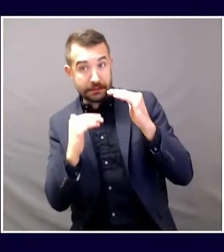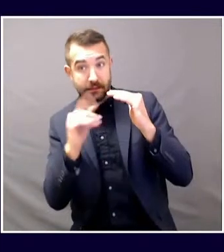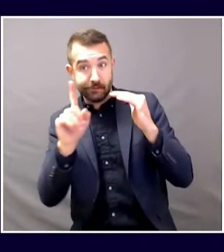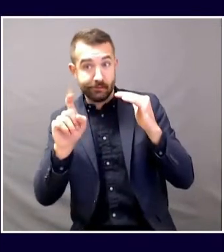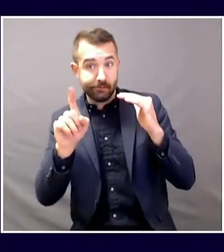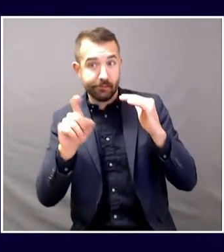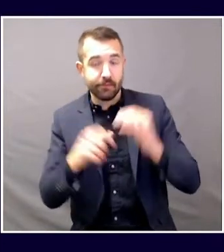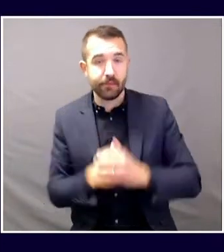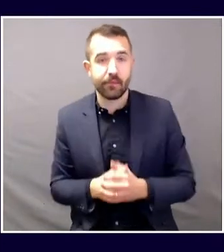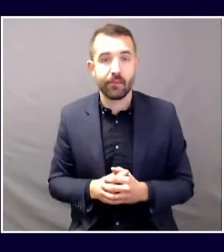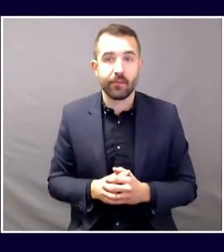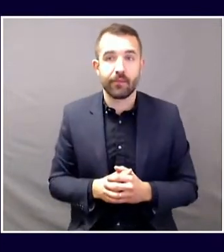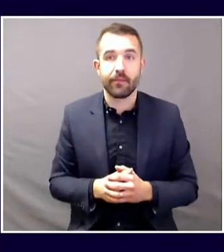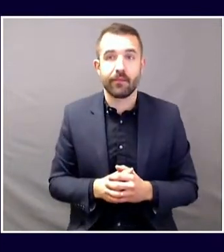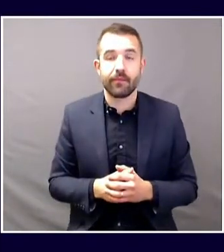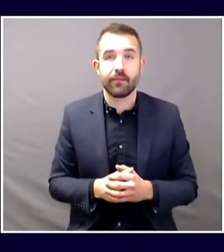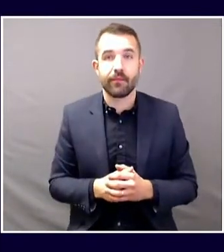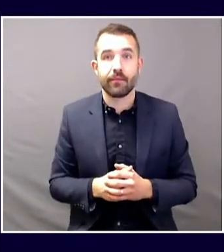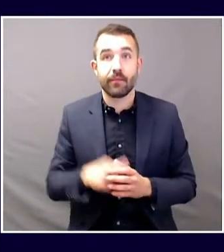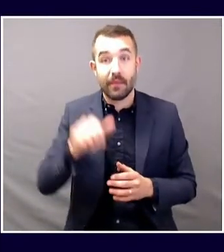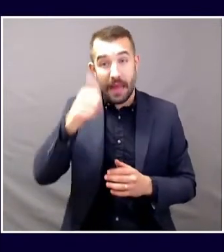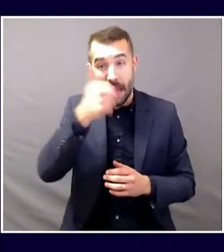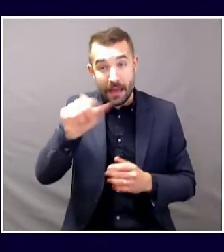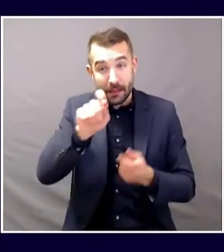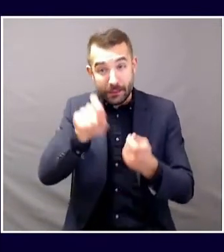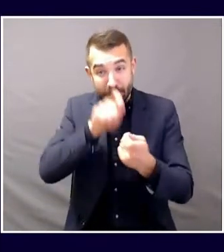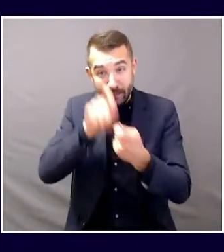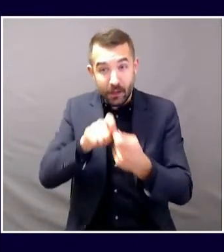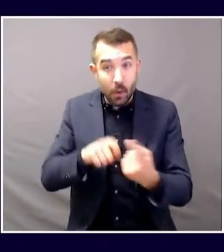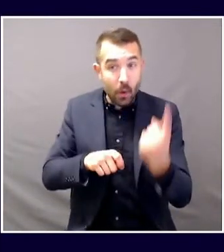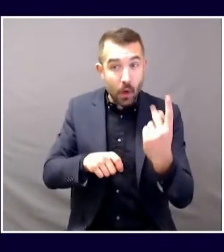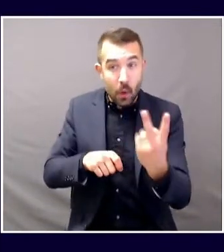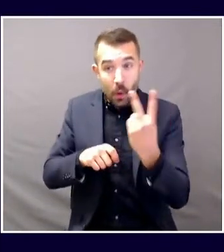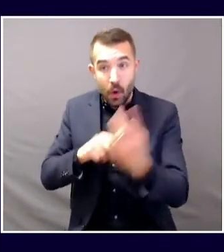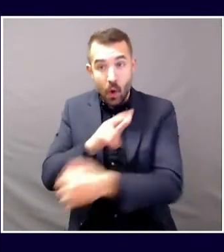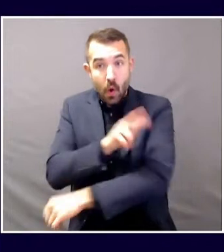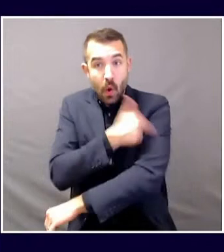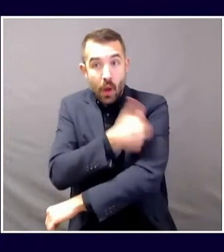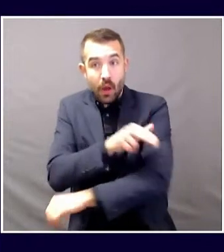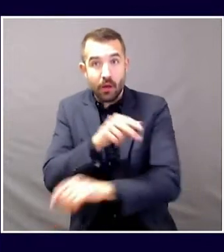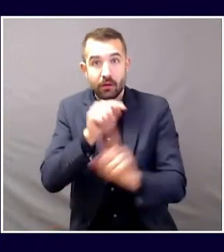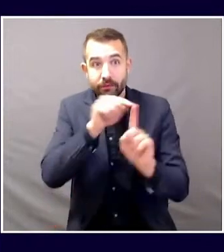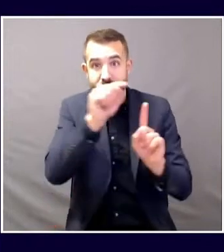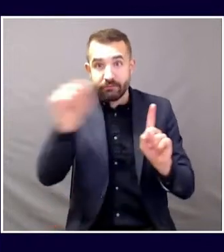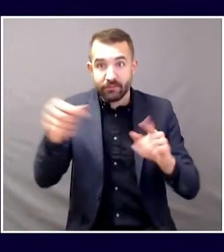particular facilities that seem to be filling up at a faster rate?